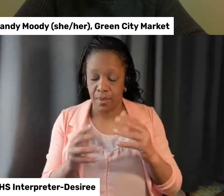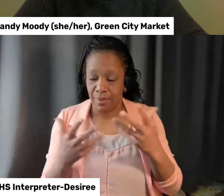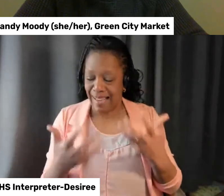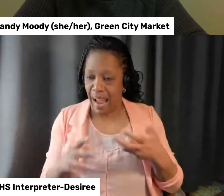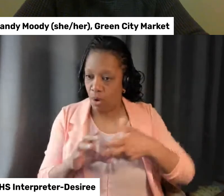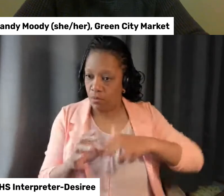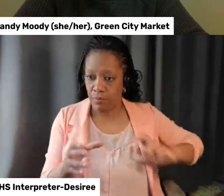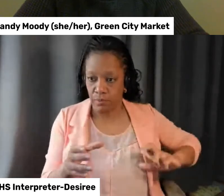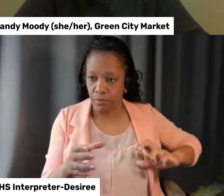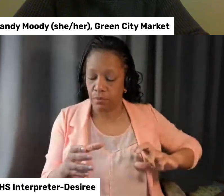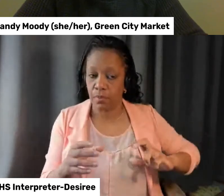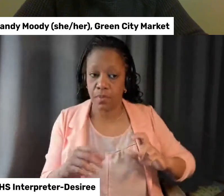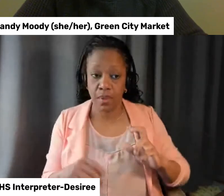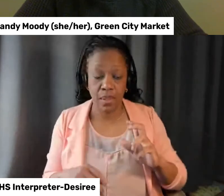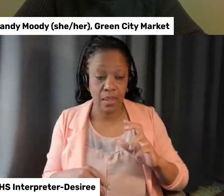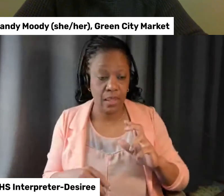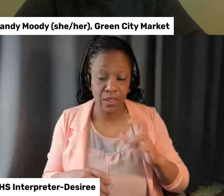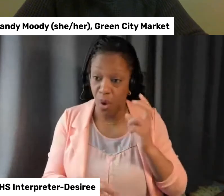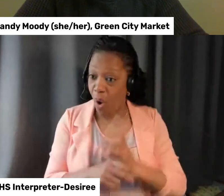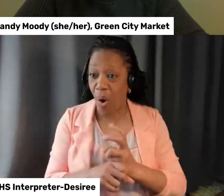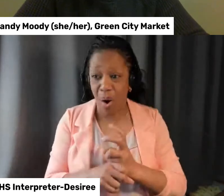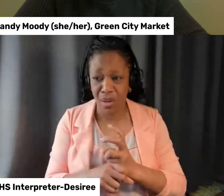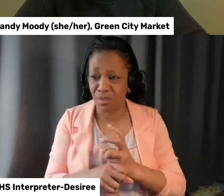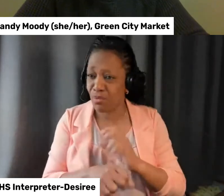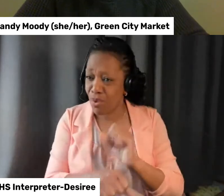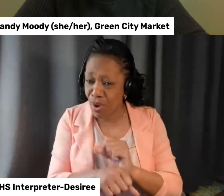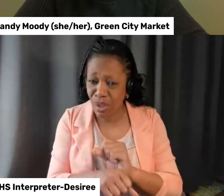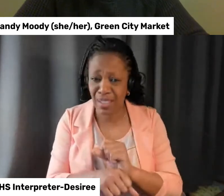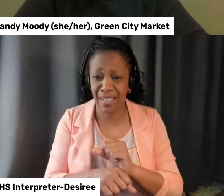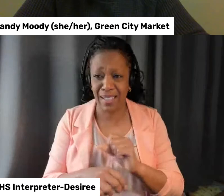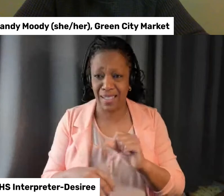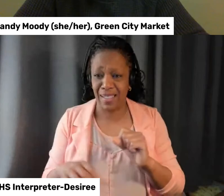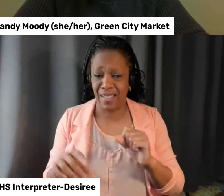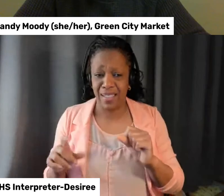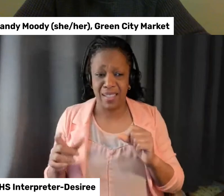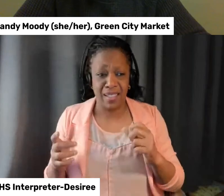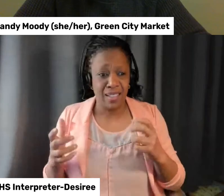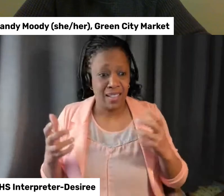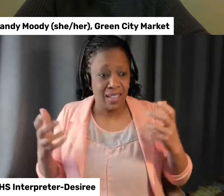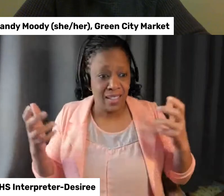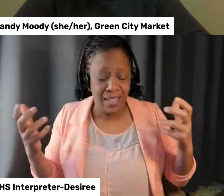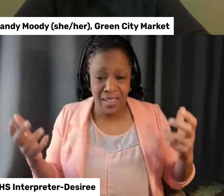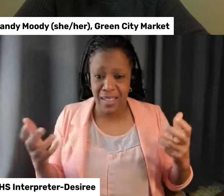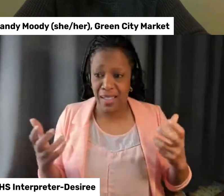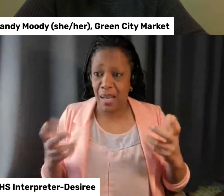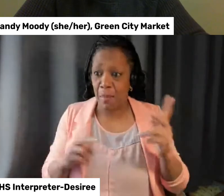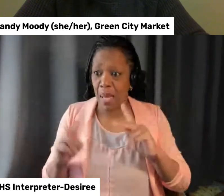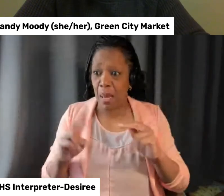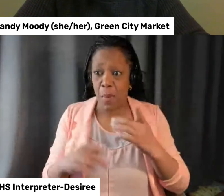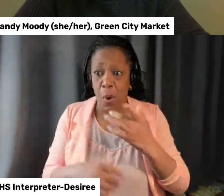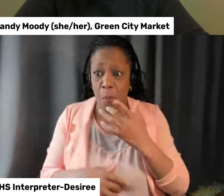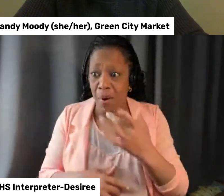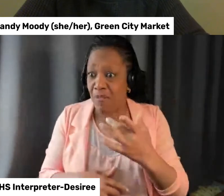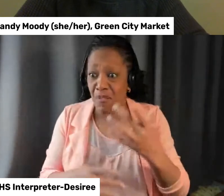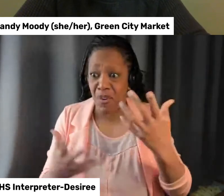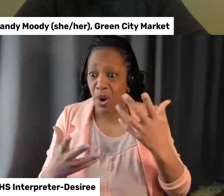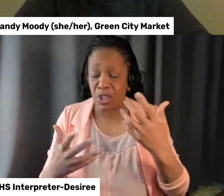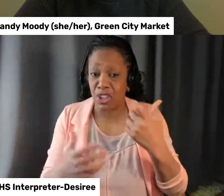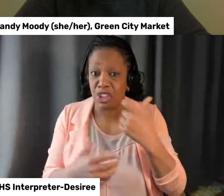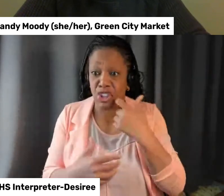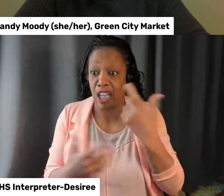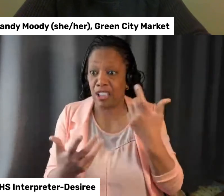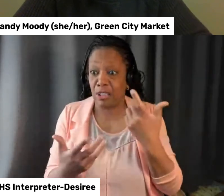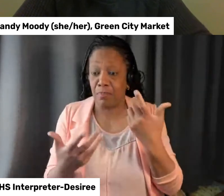it's Brigadoon. It just shows up. Nobody had to think about it, plan it, do anything. Just happens.